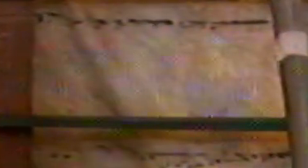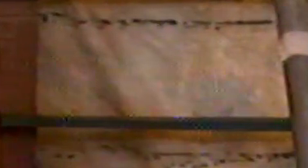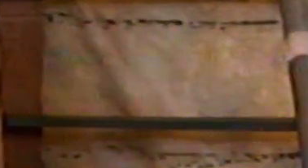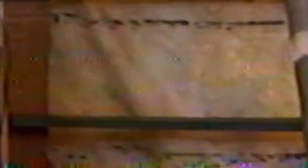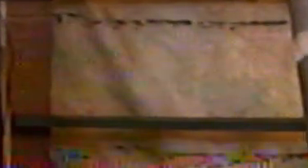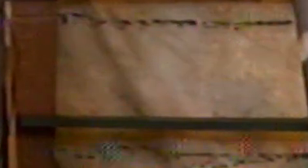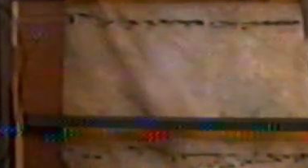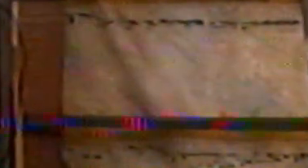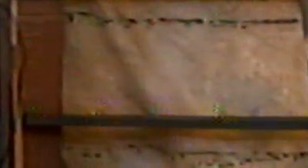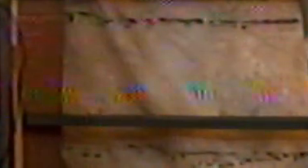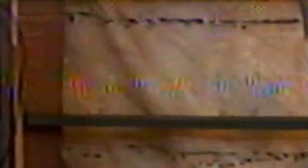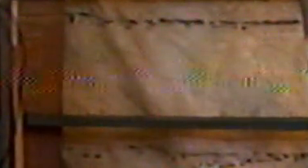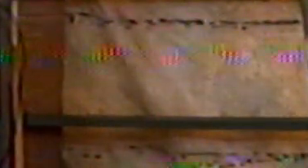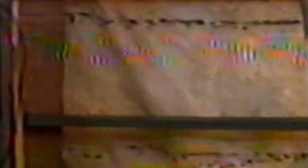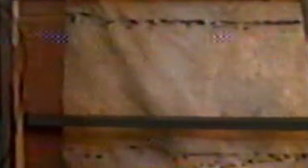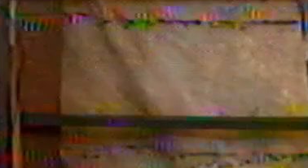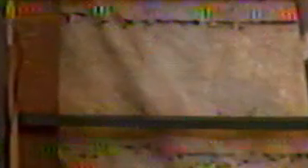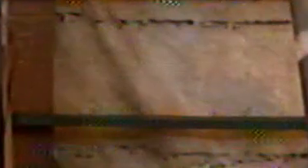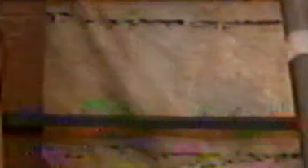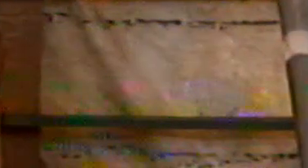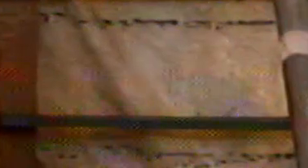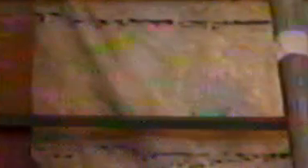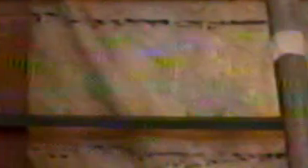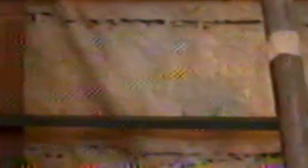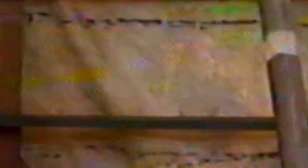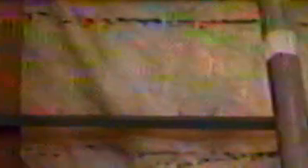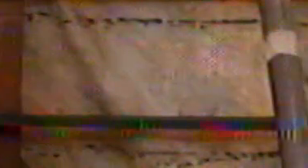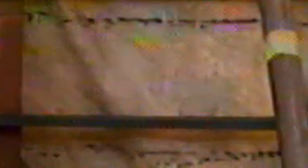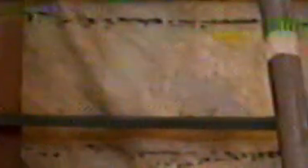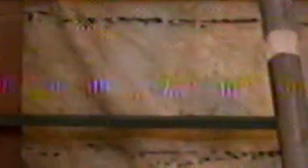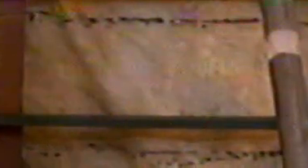resolved by doing one thing.